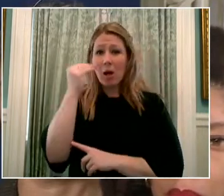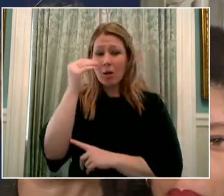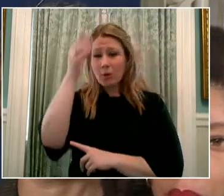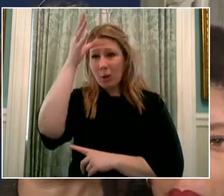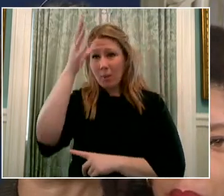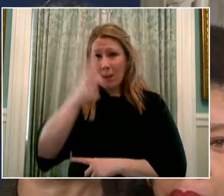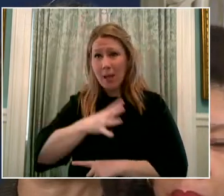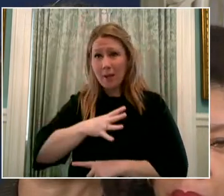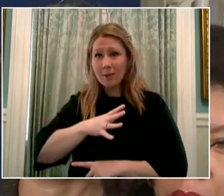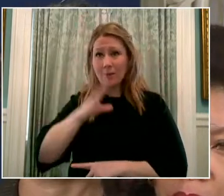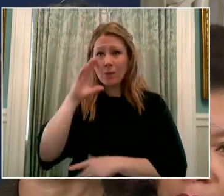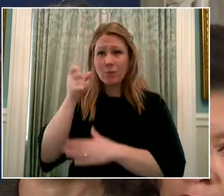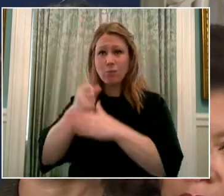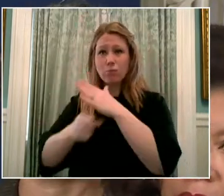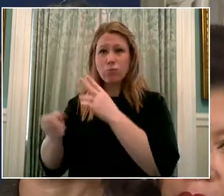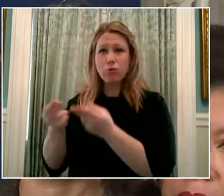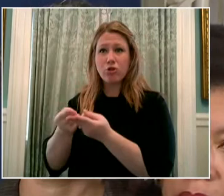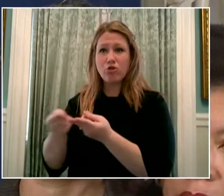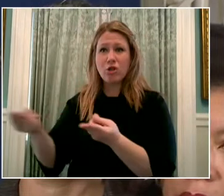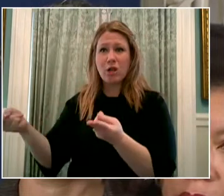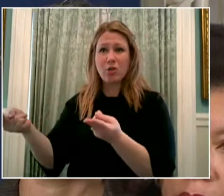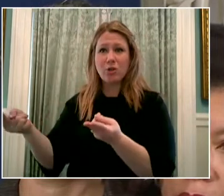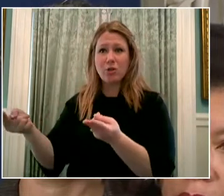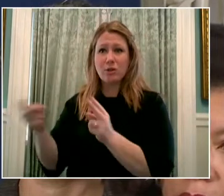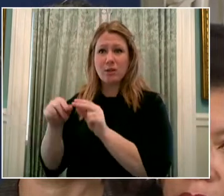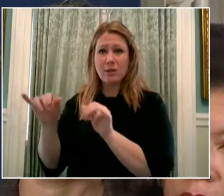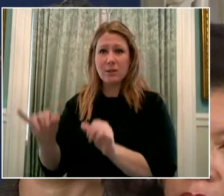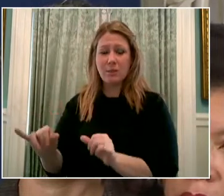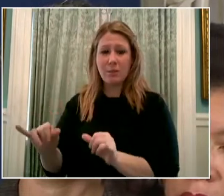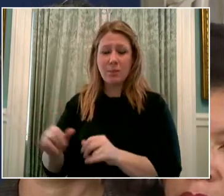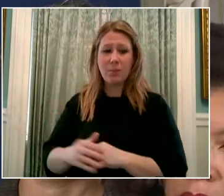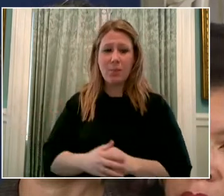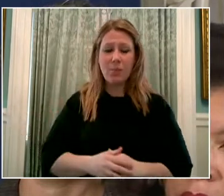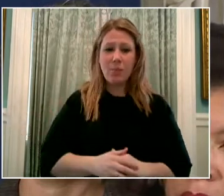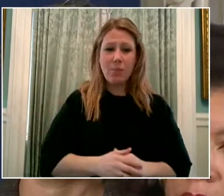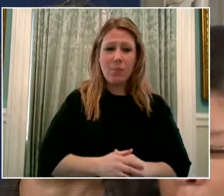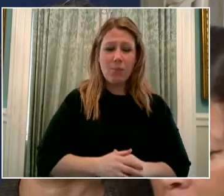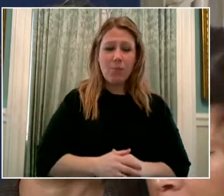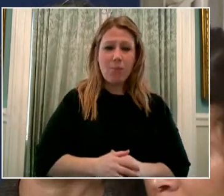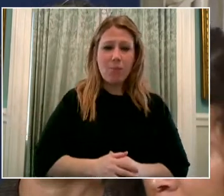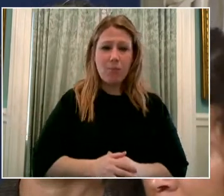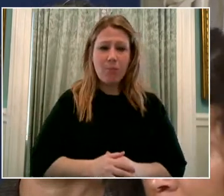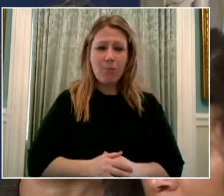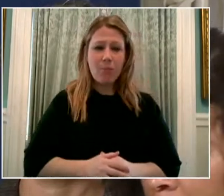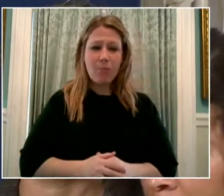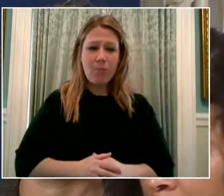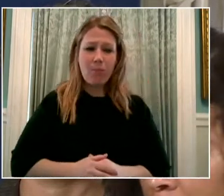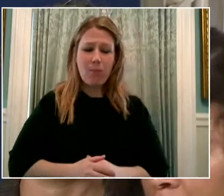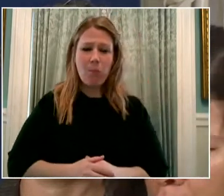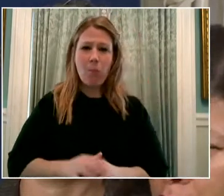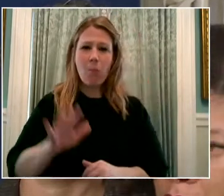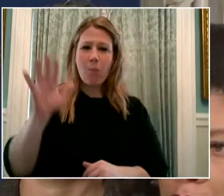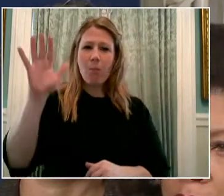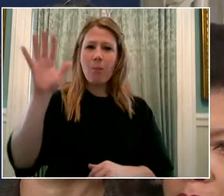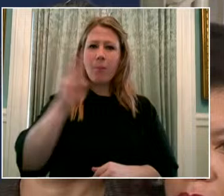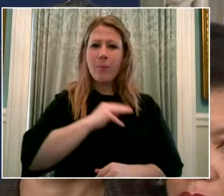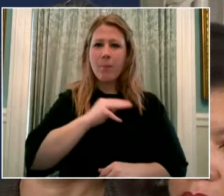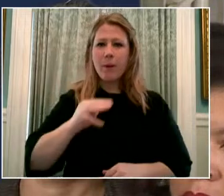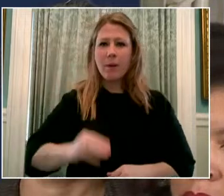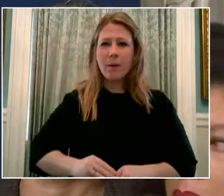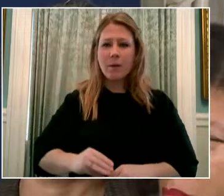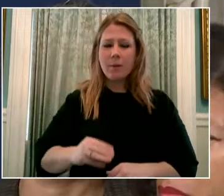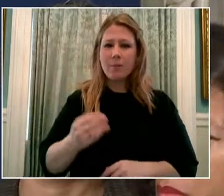costs. Thank you, Mr. Mayor. At some point over the last year, we heard you proposing that all localities in New